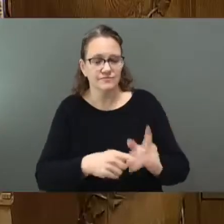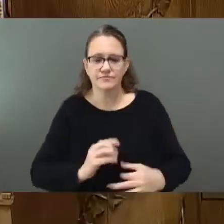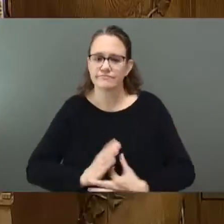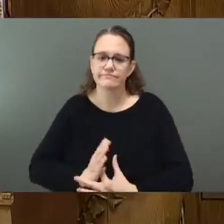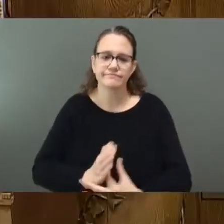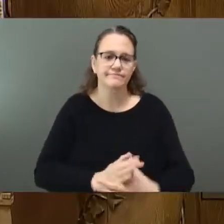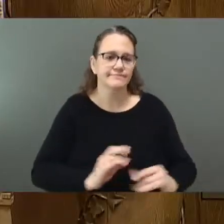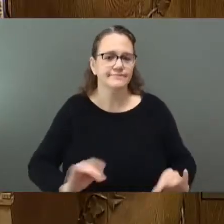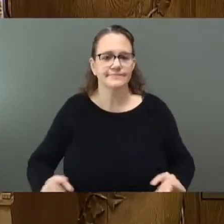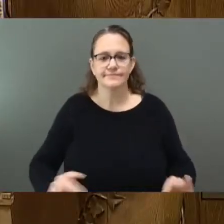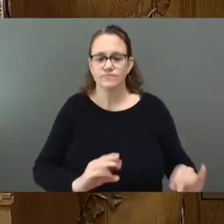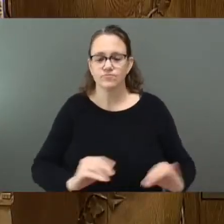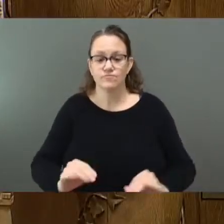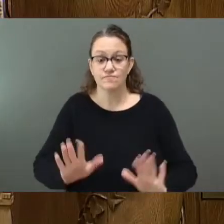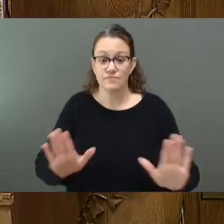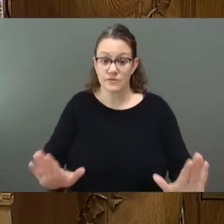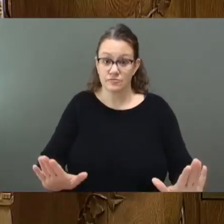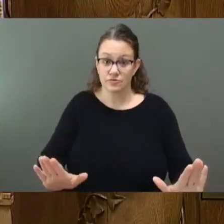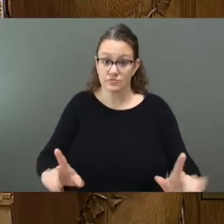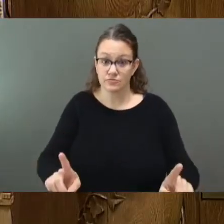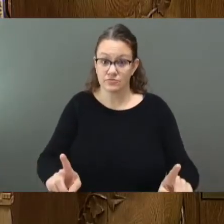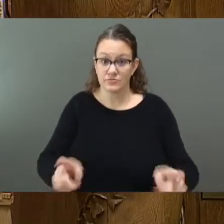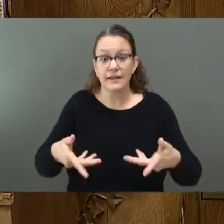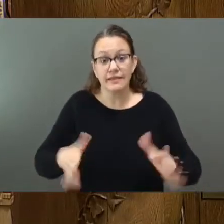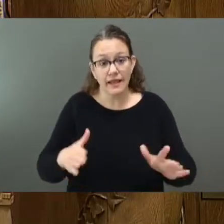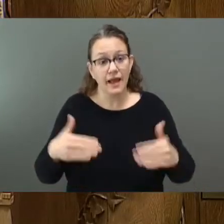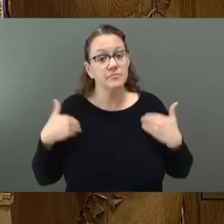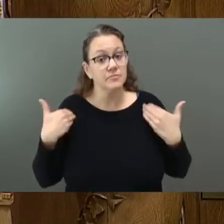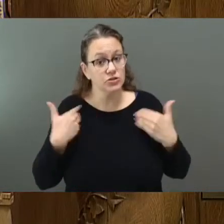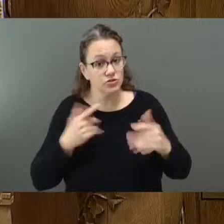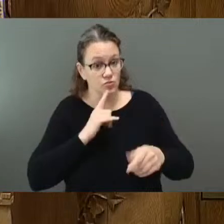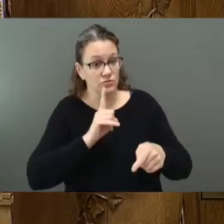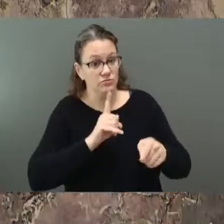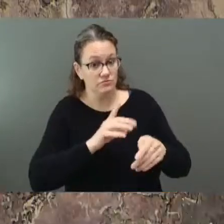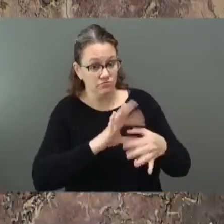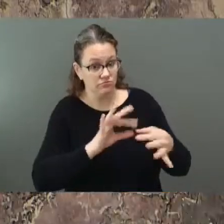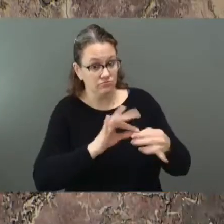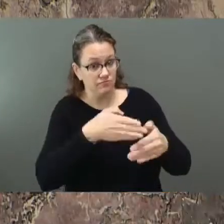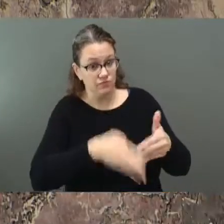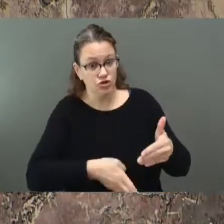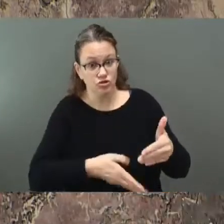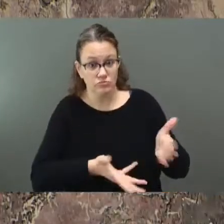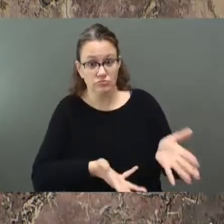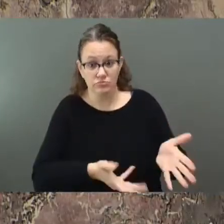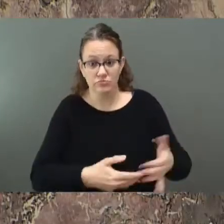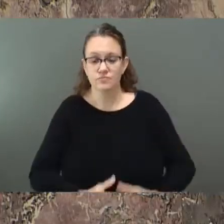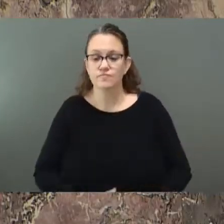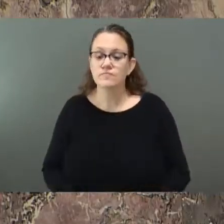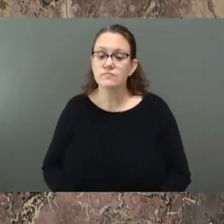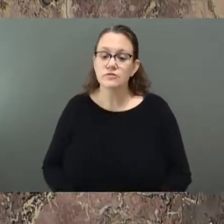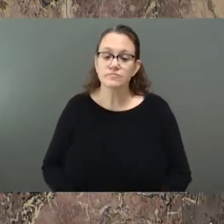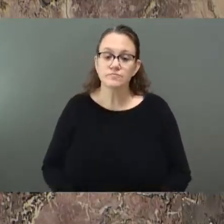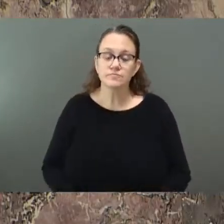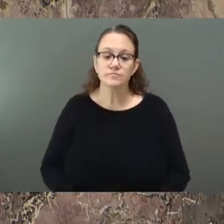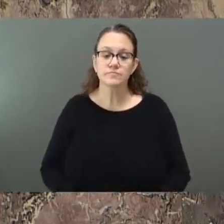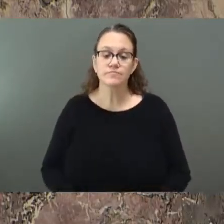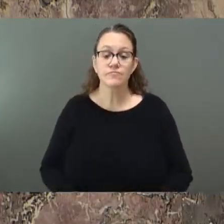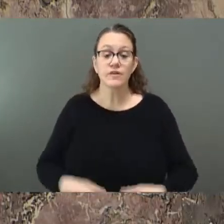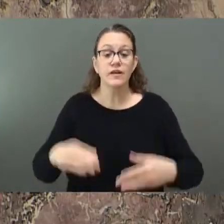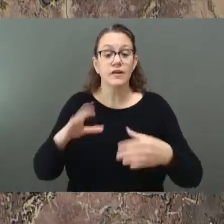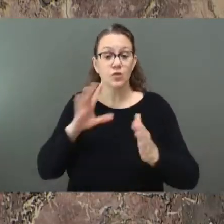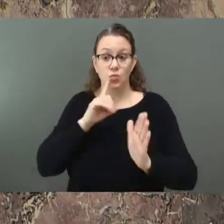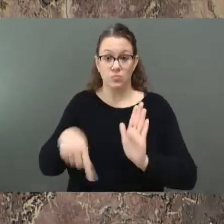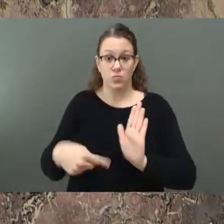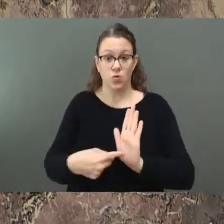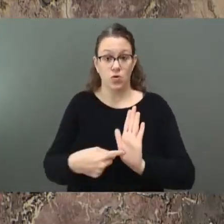Let the minister complete his answer, please. The report acknowledges that the federal government, Environment and